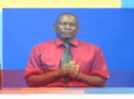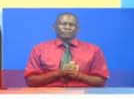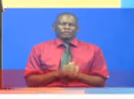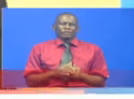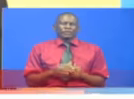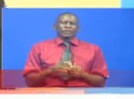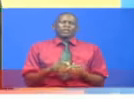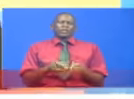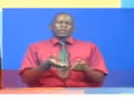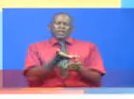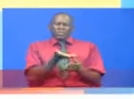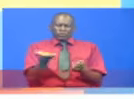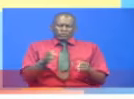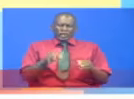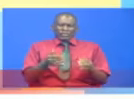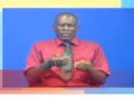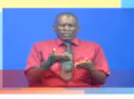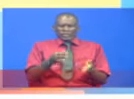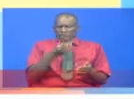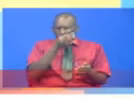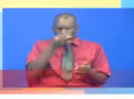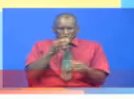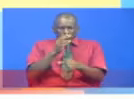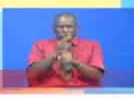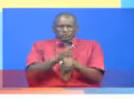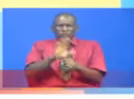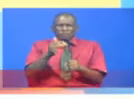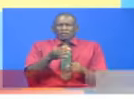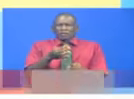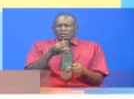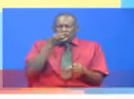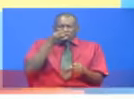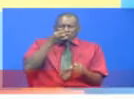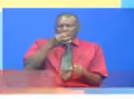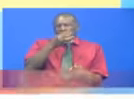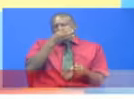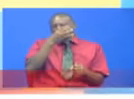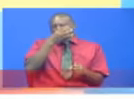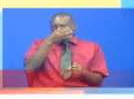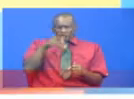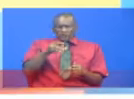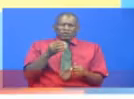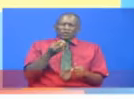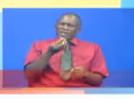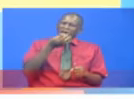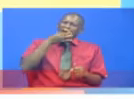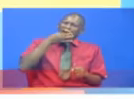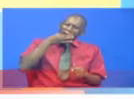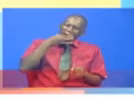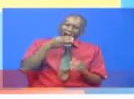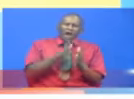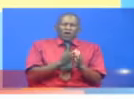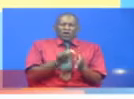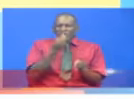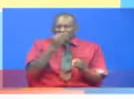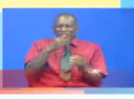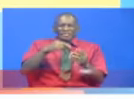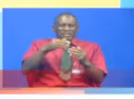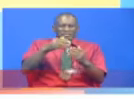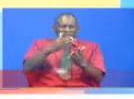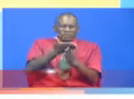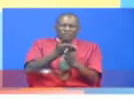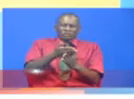Smokeless tobacco, that is tobacco used by sniffing, chewing, or placing between the gum and cheek or